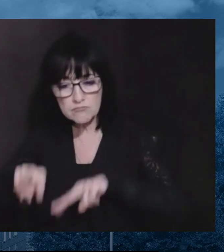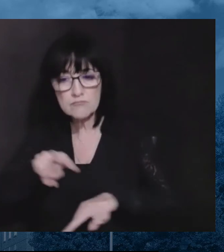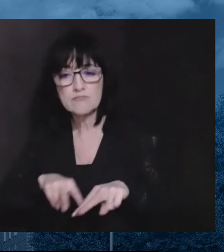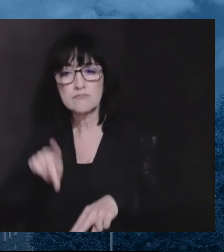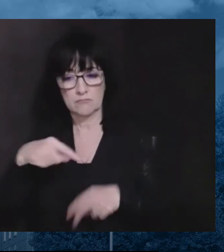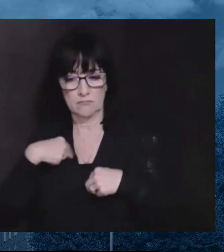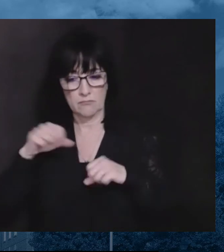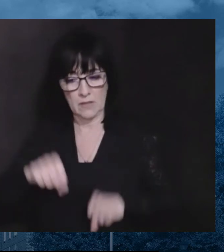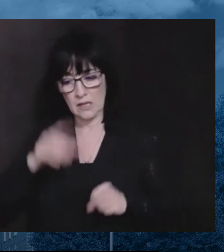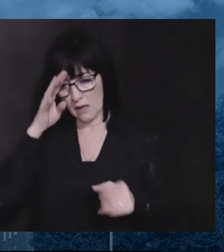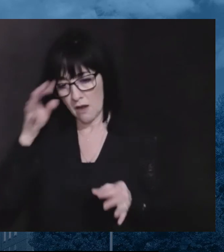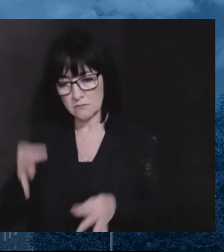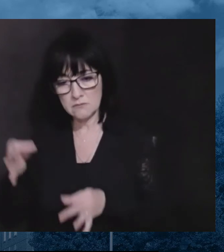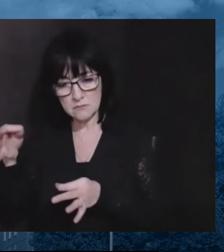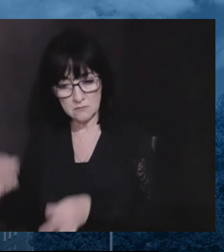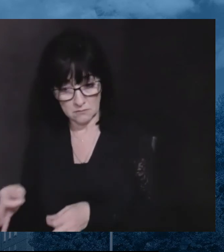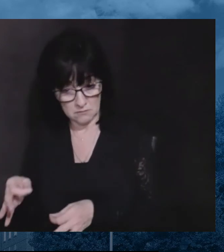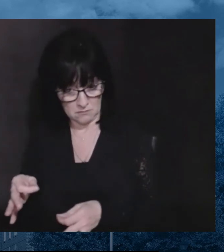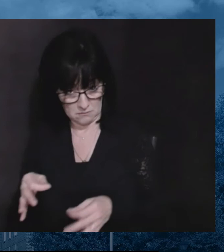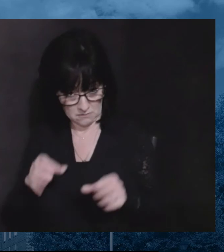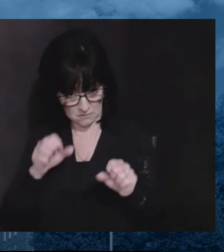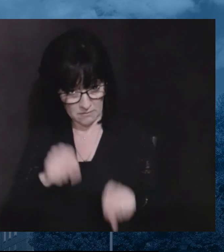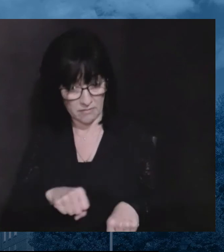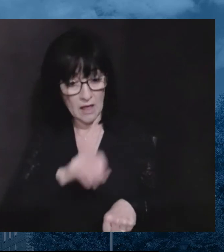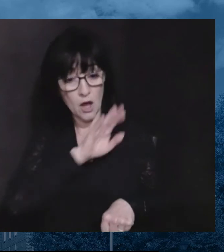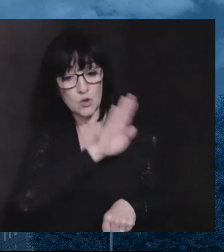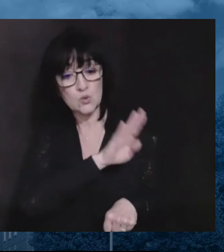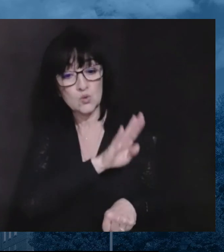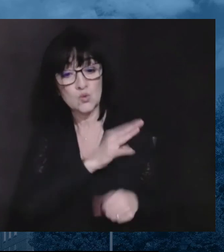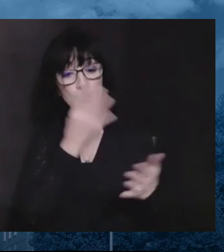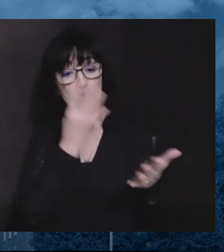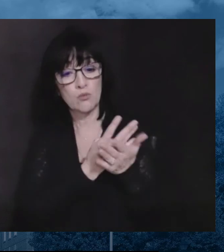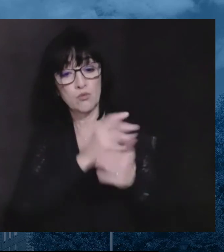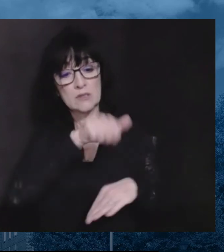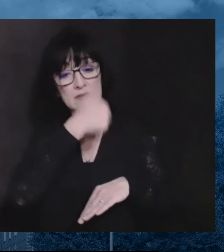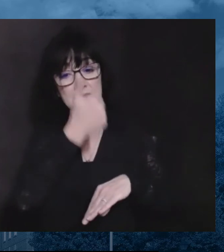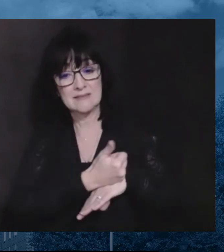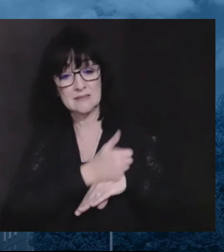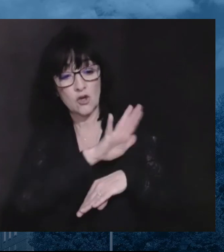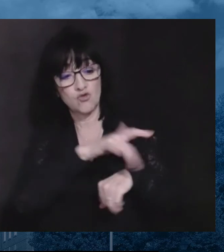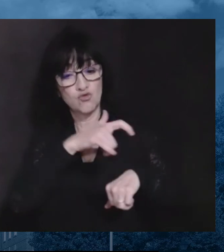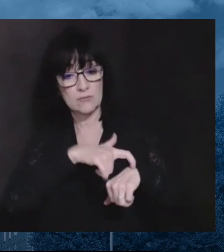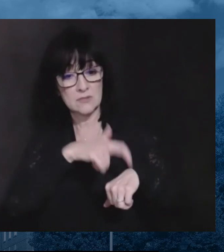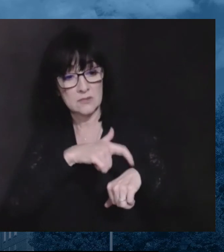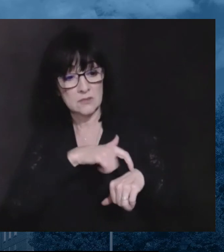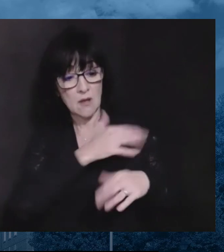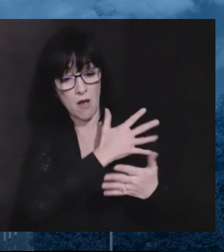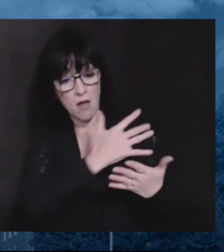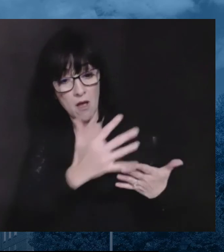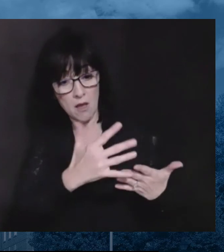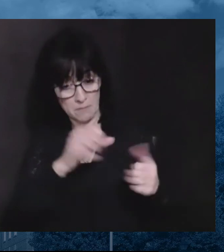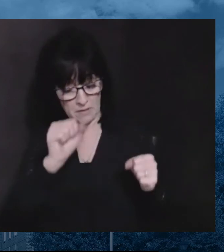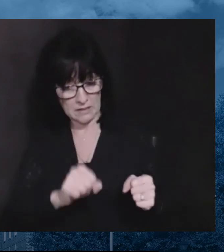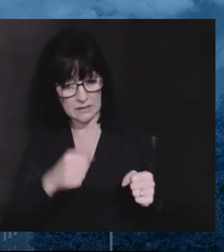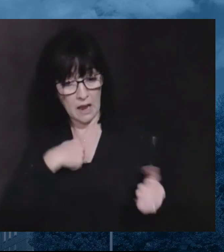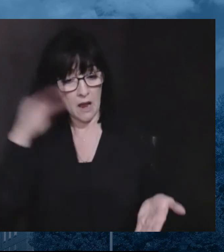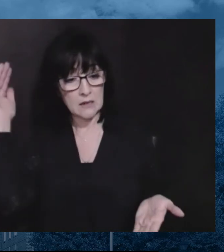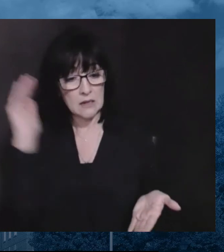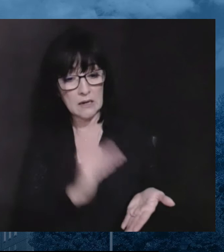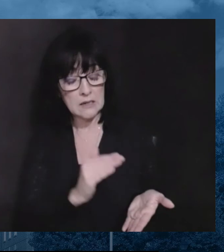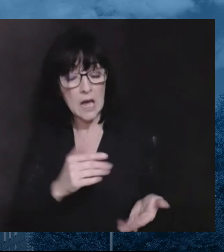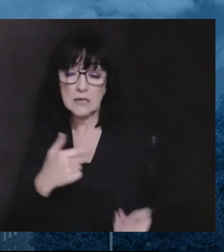which case a sentence can be reduced. I can only recommend the reduction